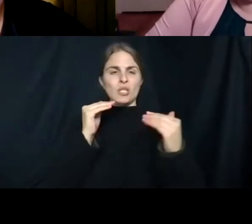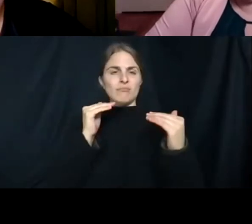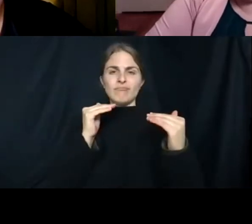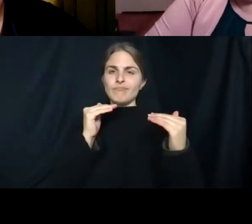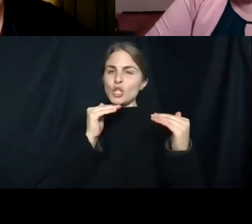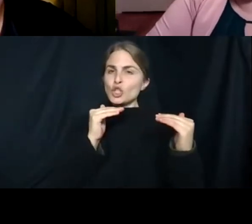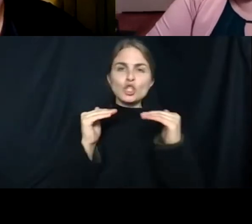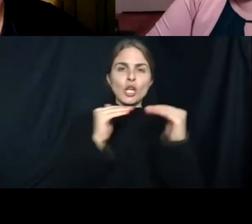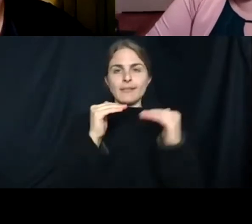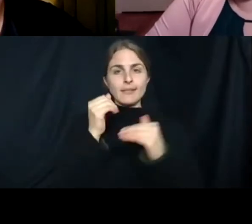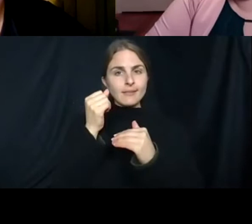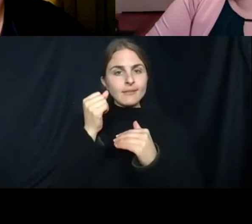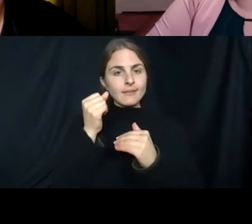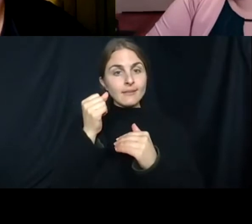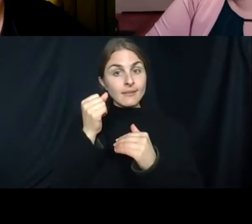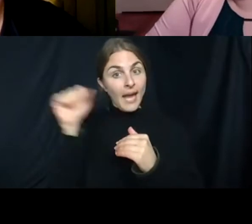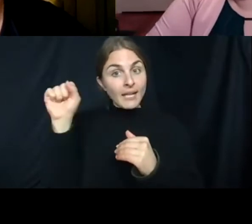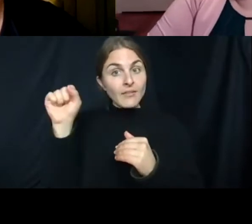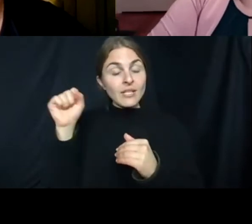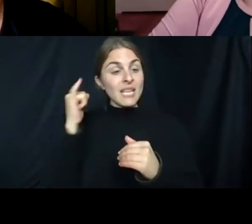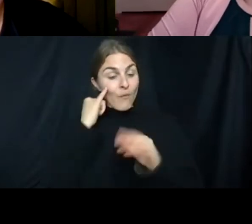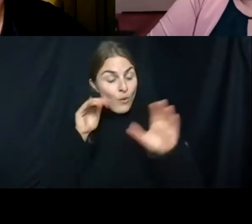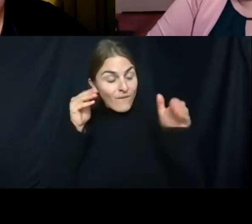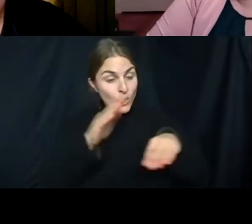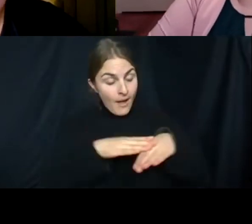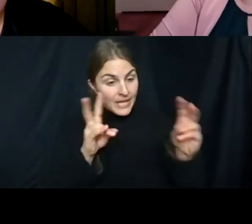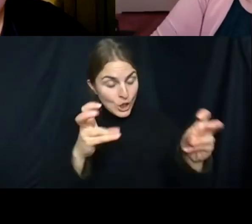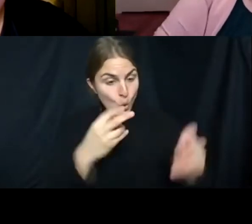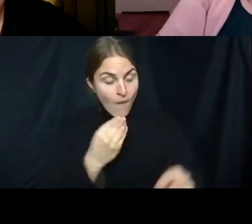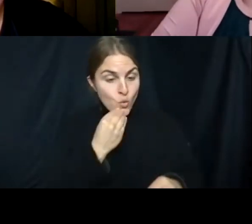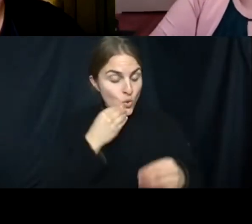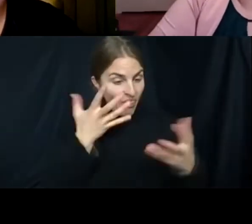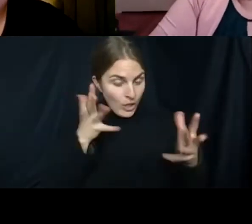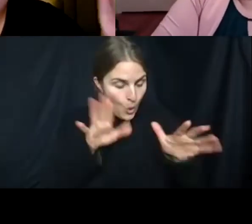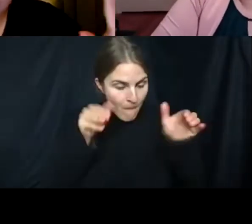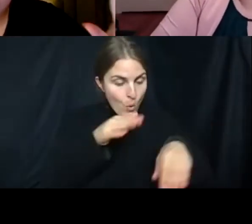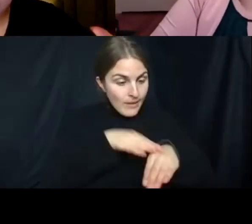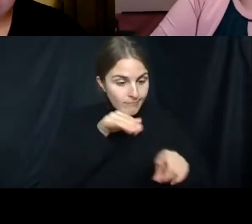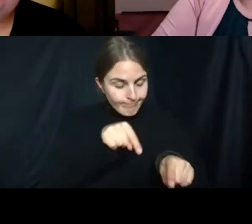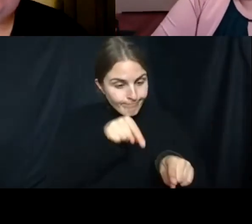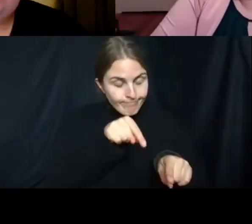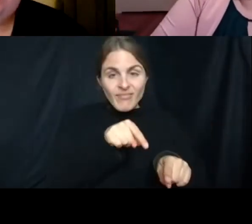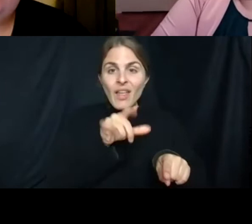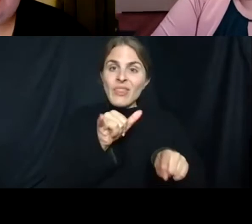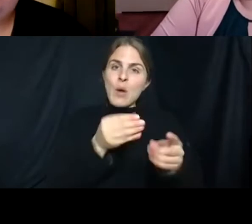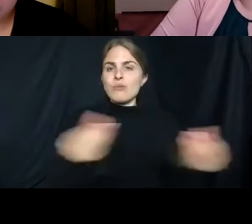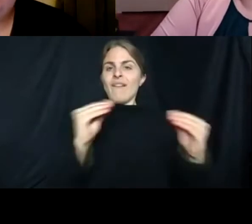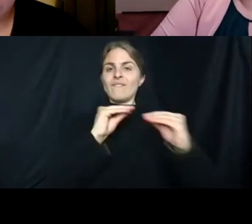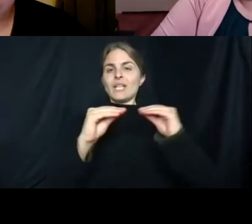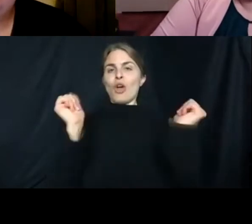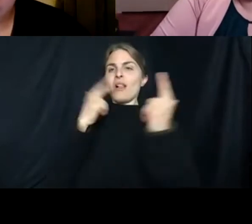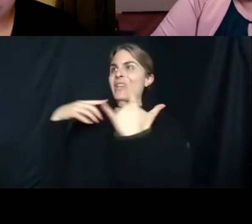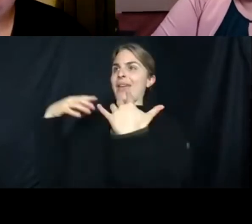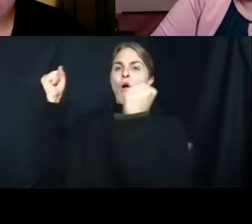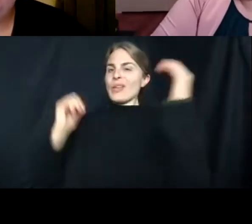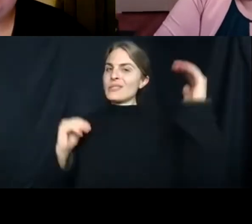activists is that they think that if they just like focus on the issue of food, that'll like suddenly fix all of the health